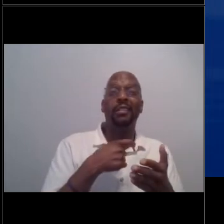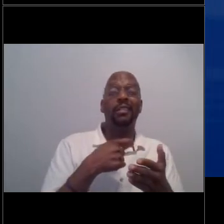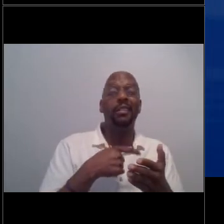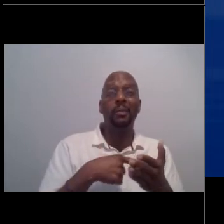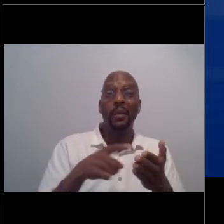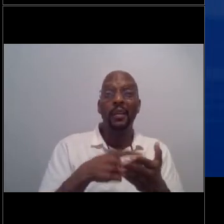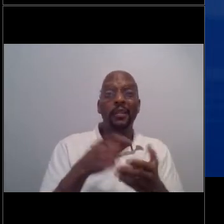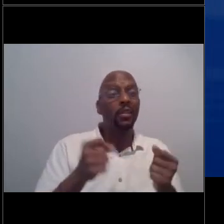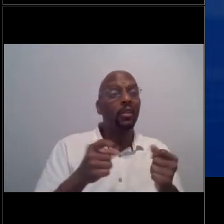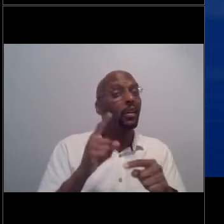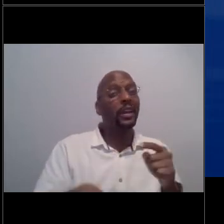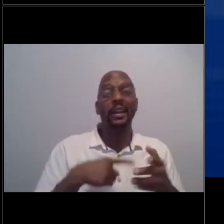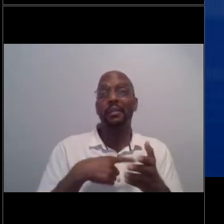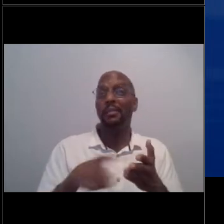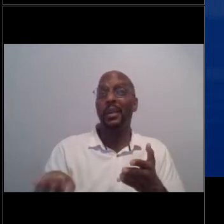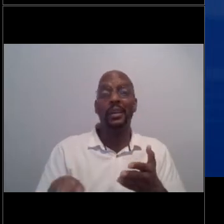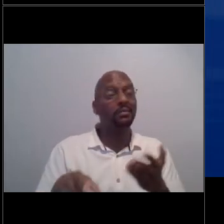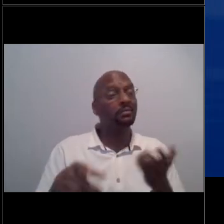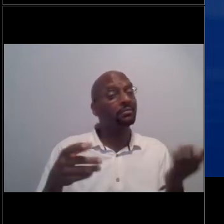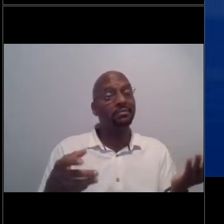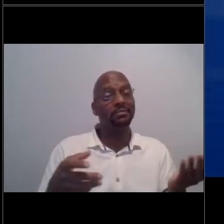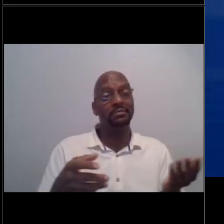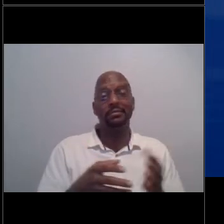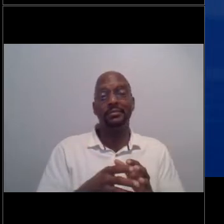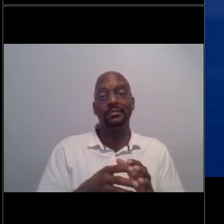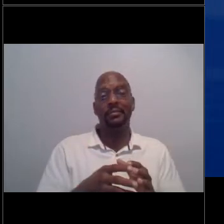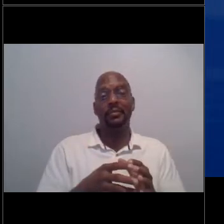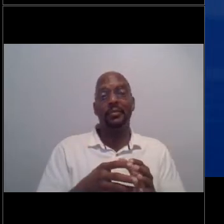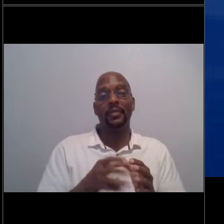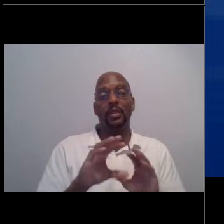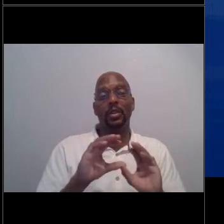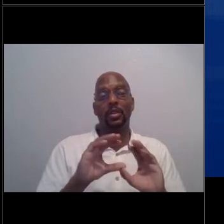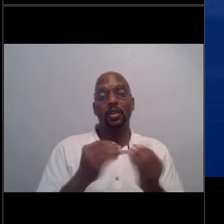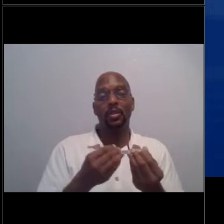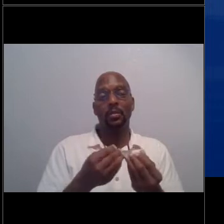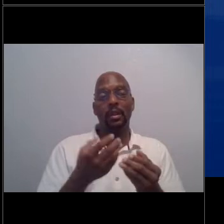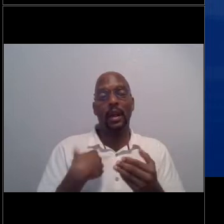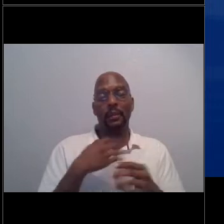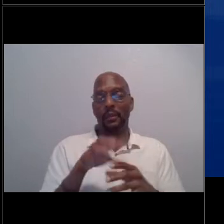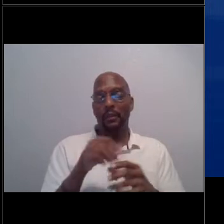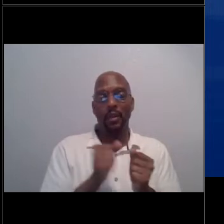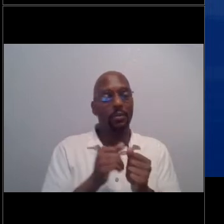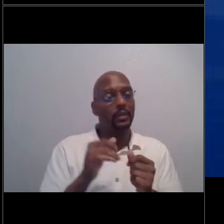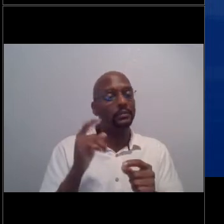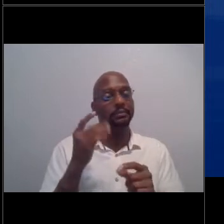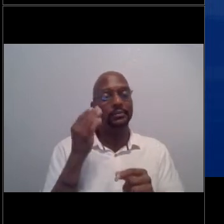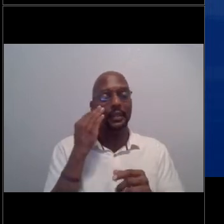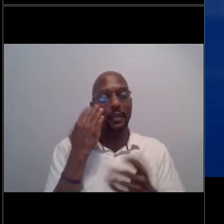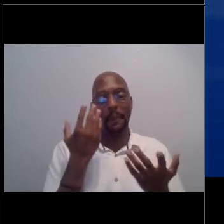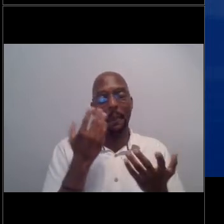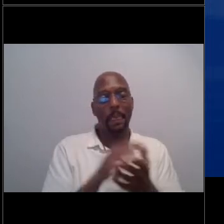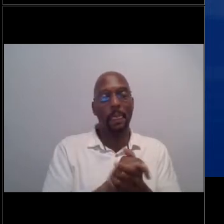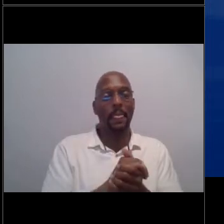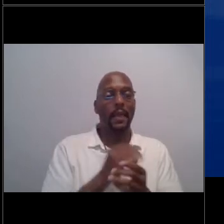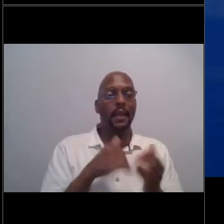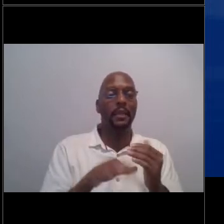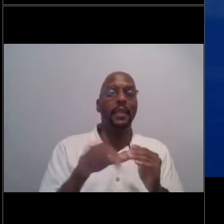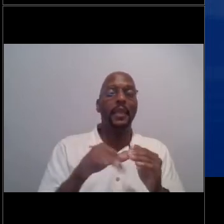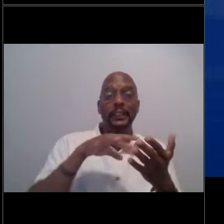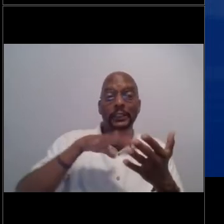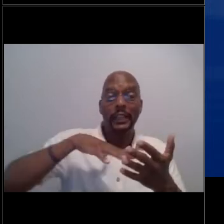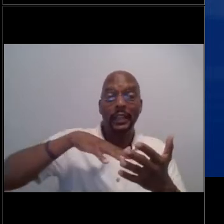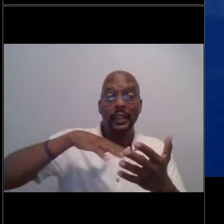recent study from an organization that I'm involved with, Circulate San Diego. And in that study,